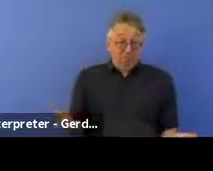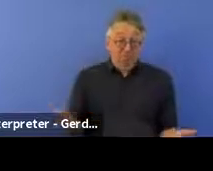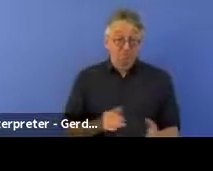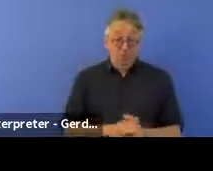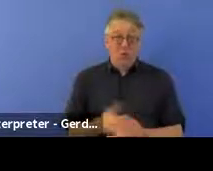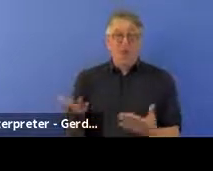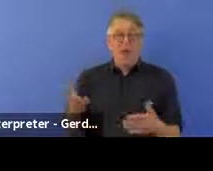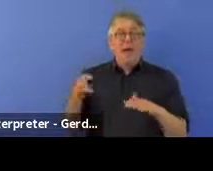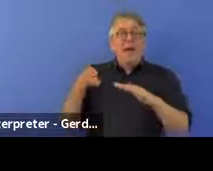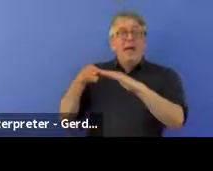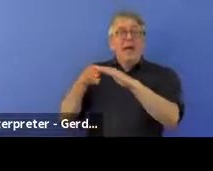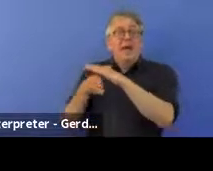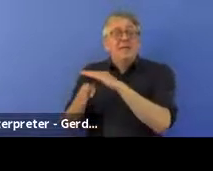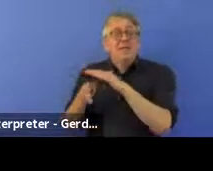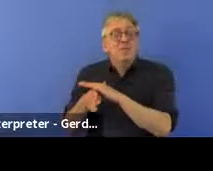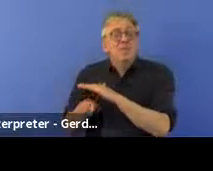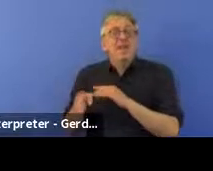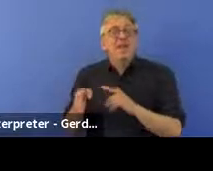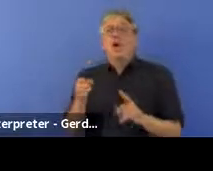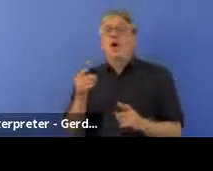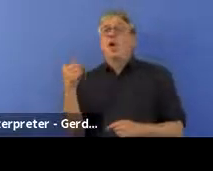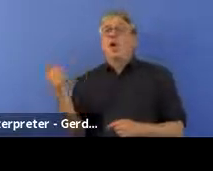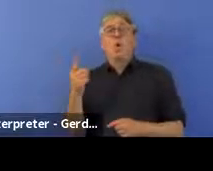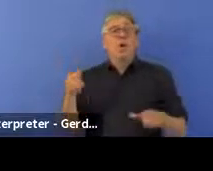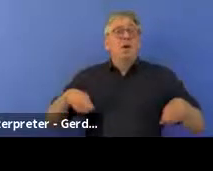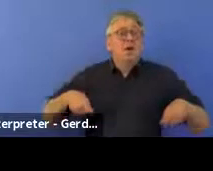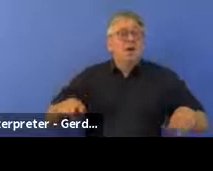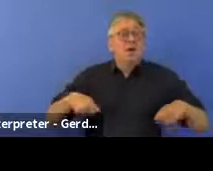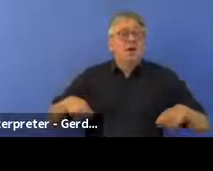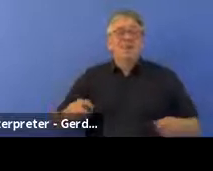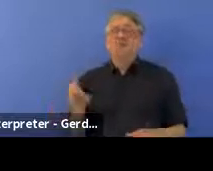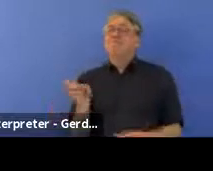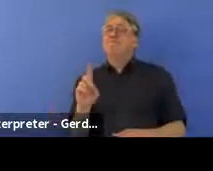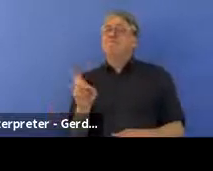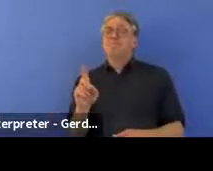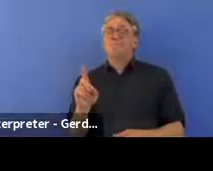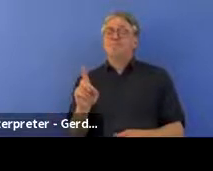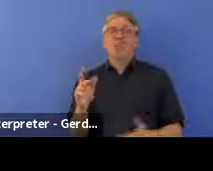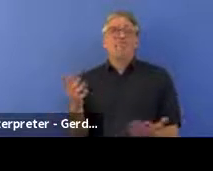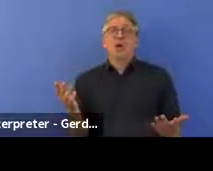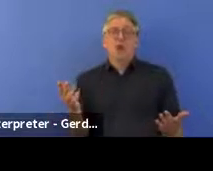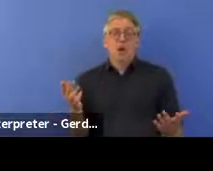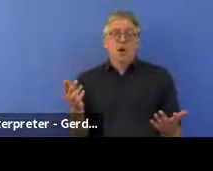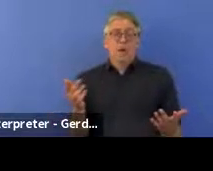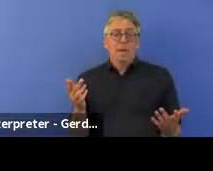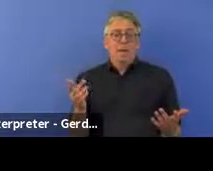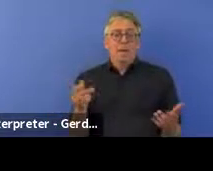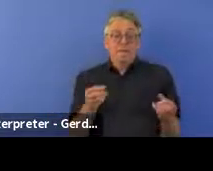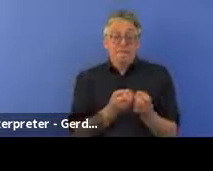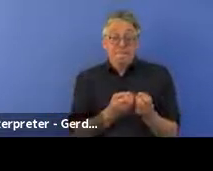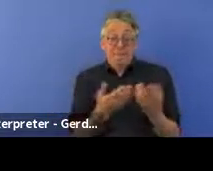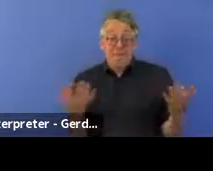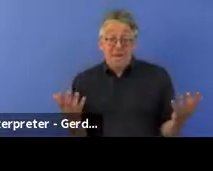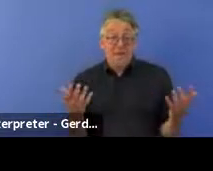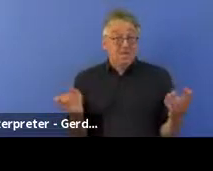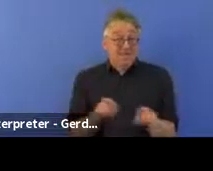not just causing children and young people with disability to drop out of education, but it is also leading to